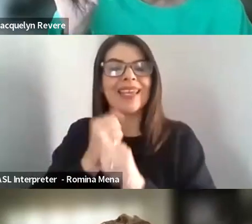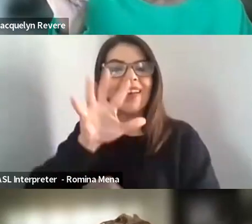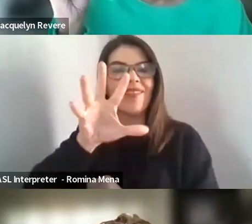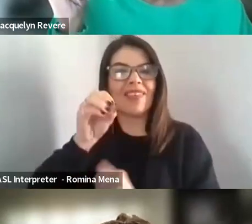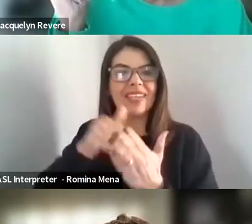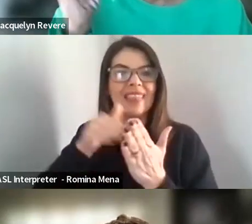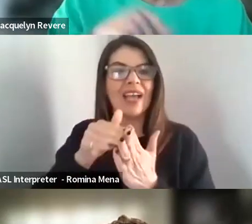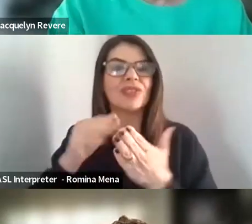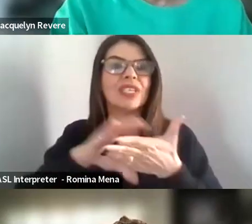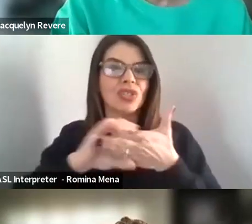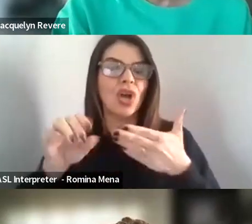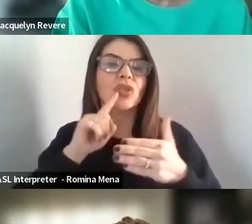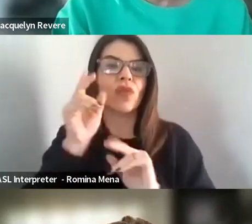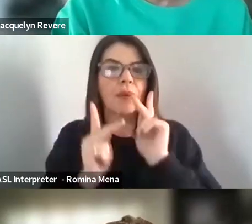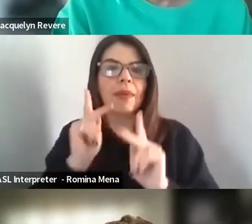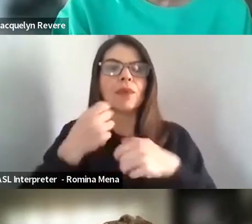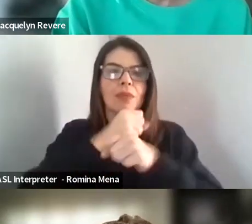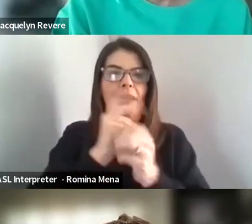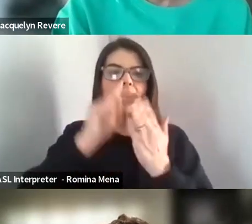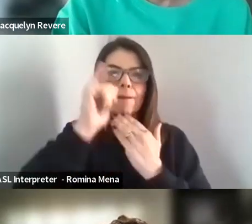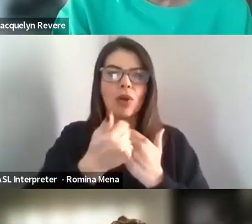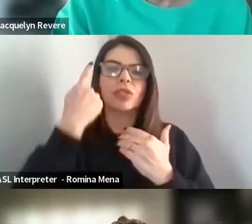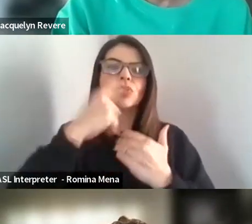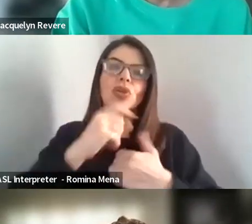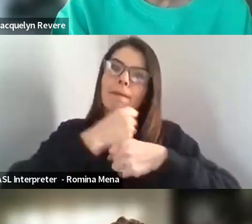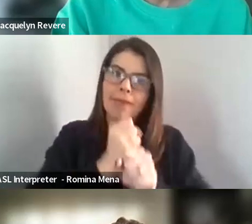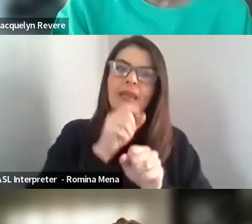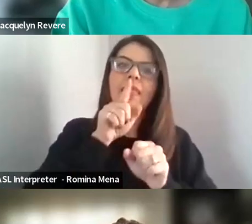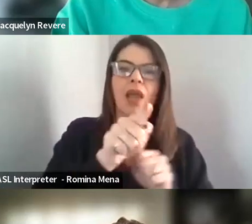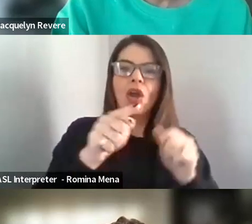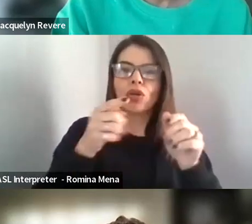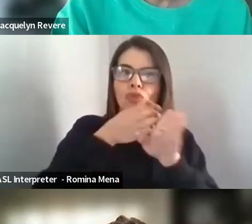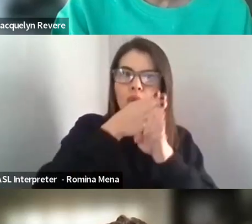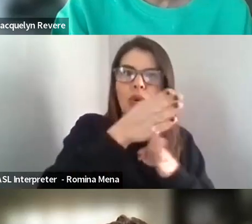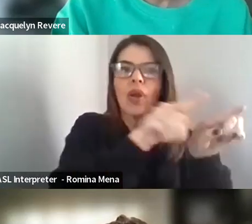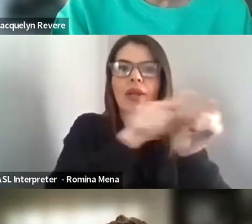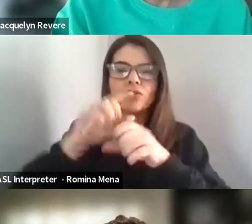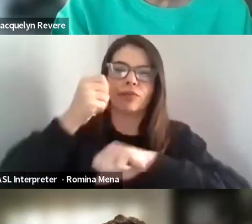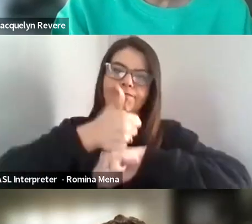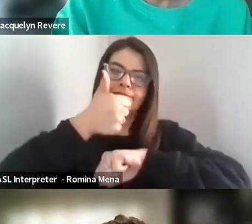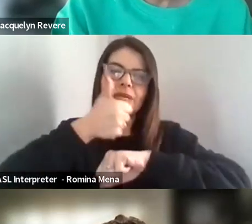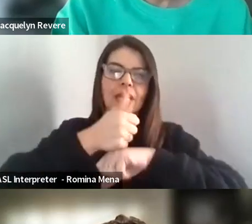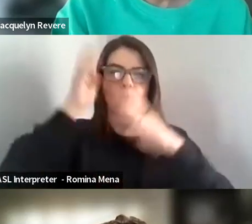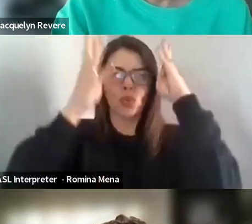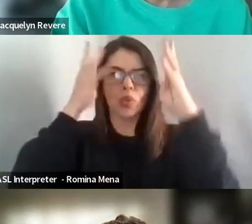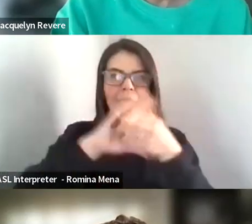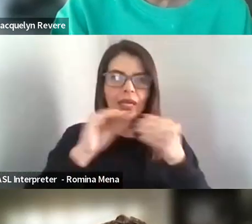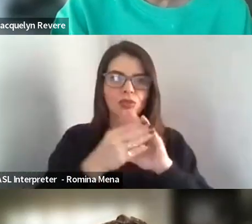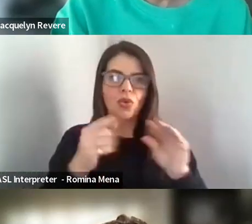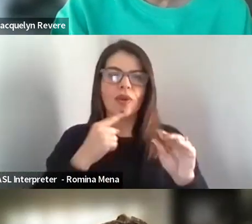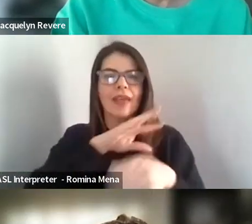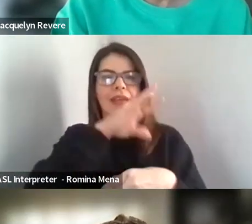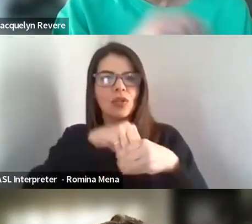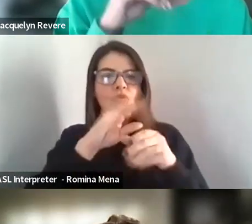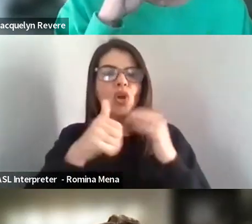to somebody to make a project as a pathway toward building their career and also creating a story that centers all of these